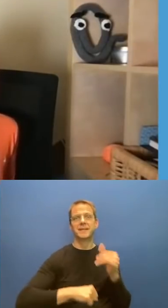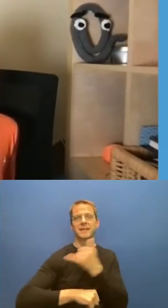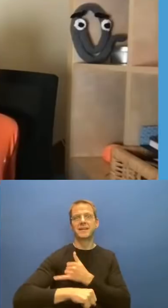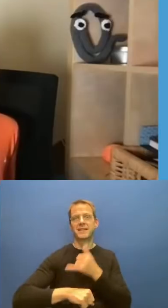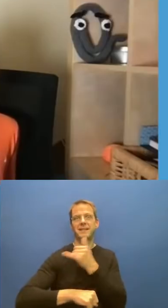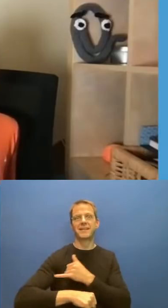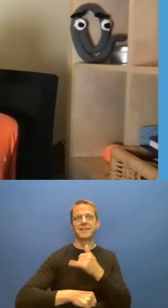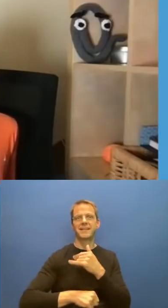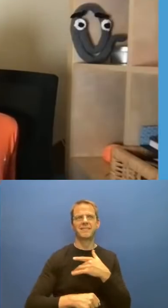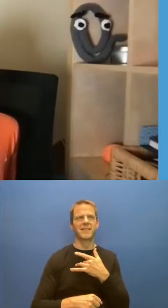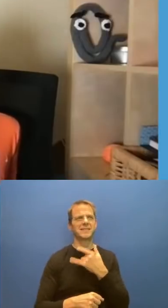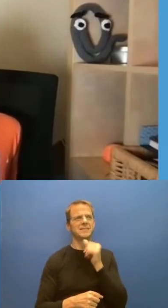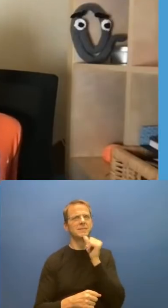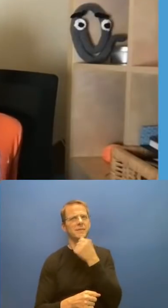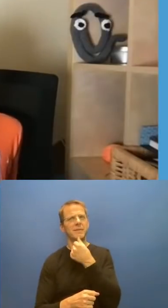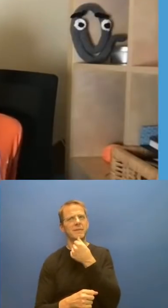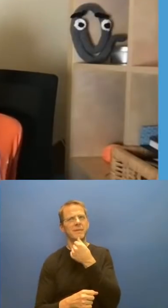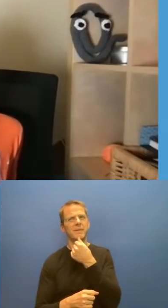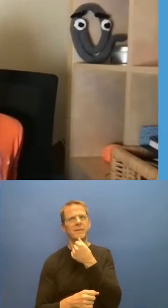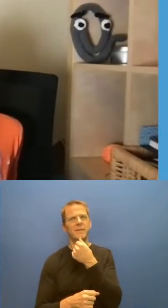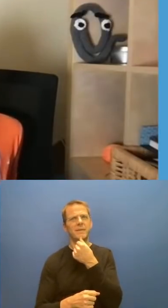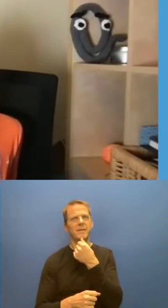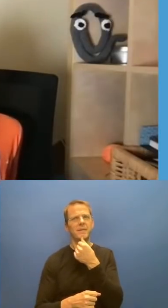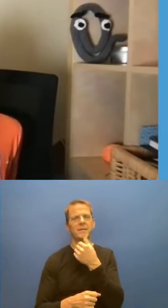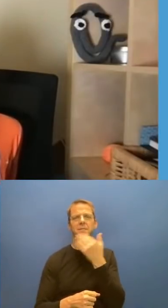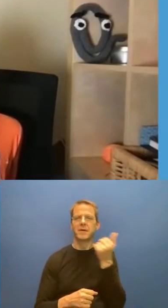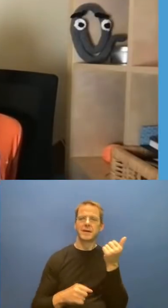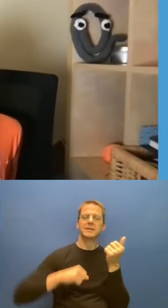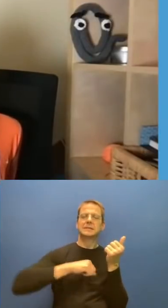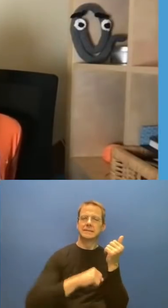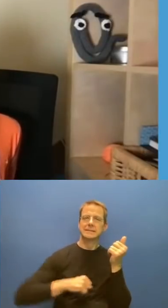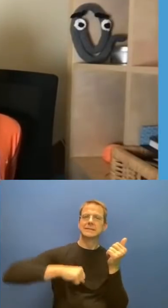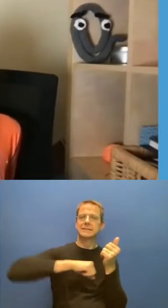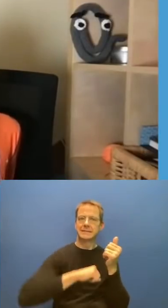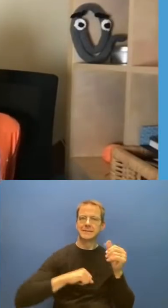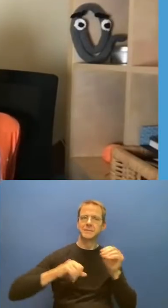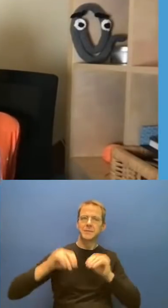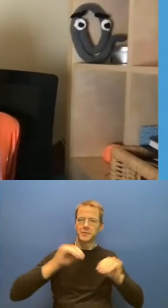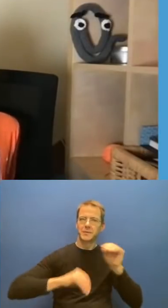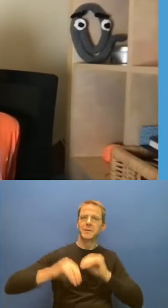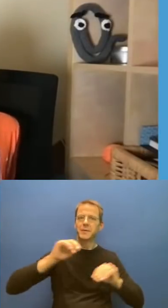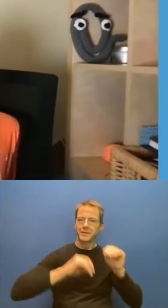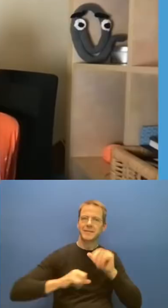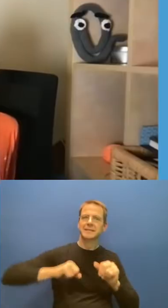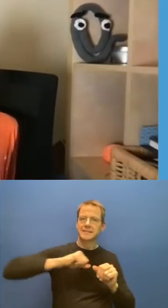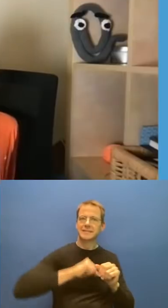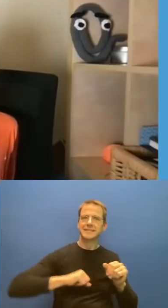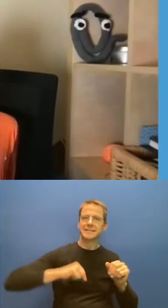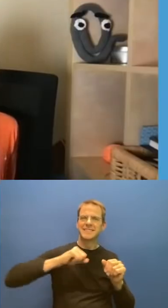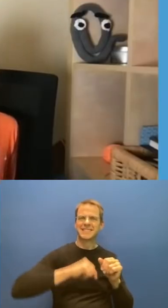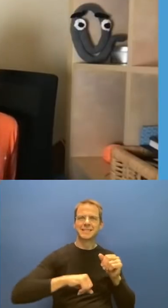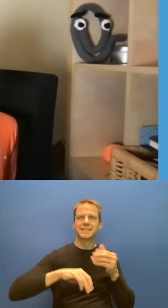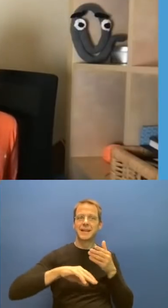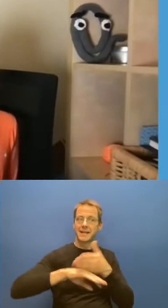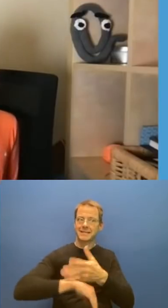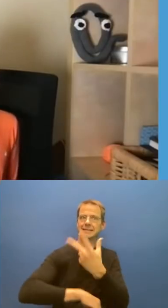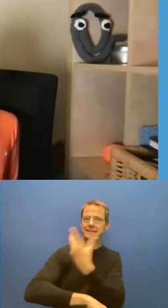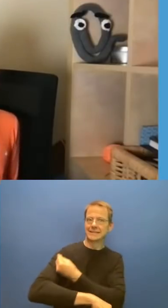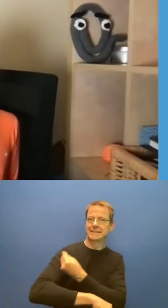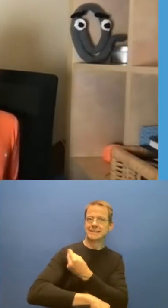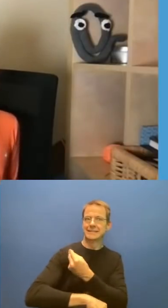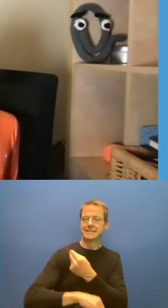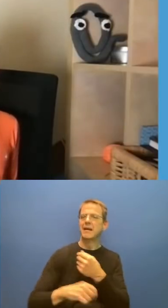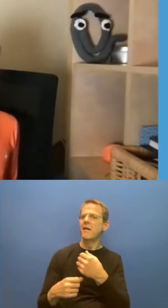get your COVID vaccine. That makes sense. Do you have any other tips for other tiny humans who are going this